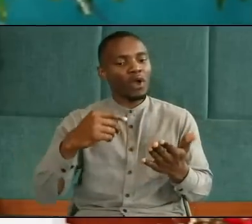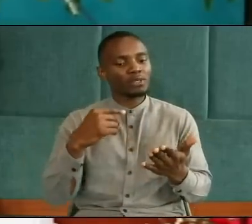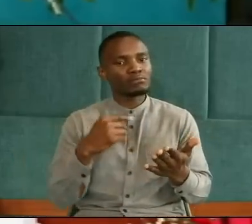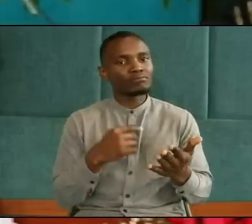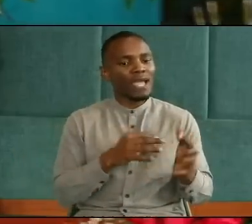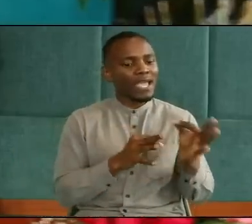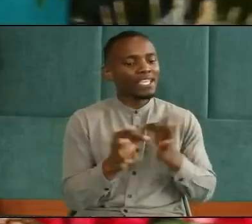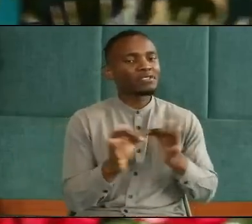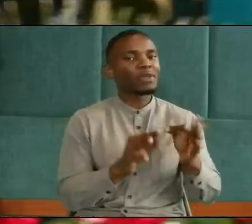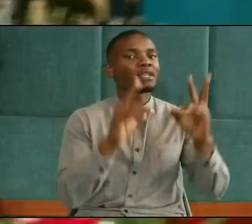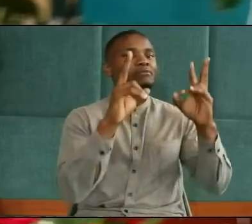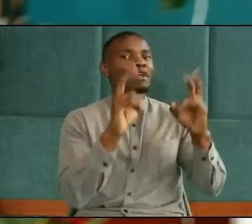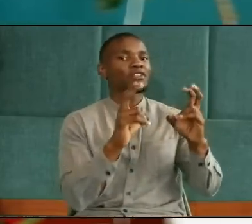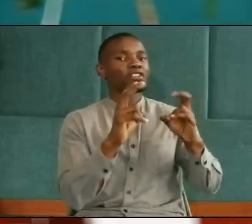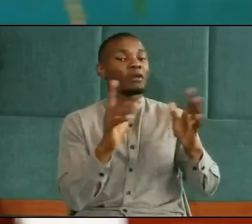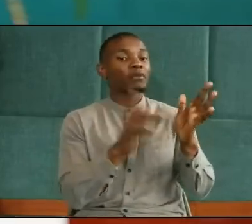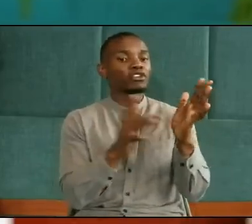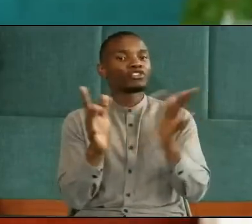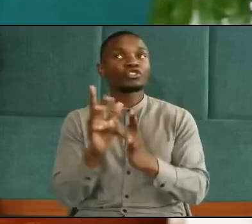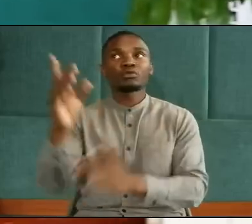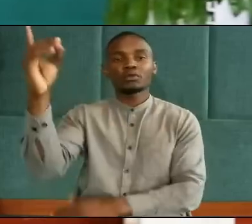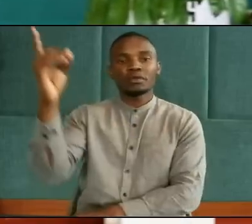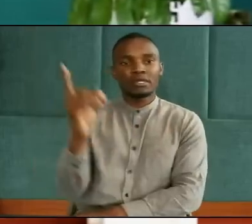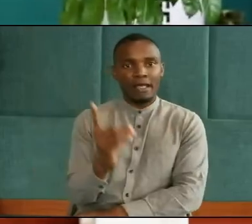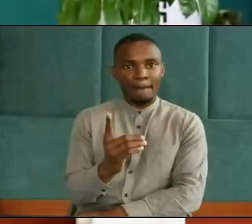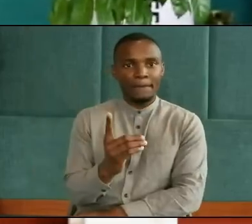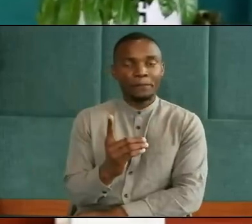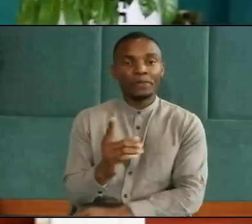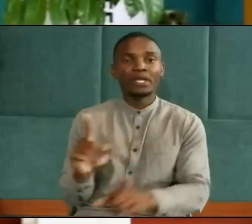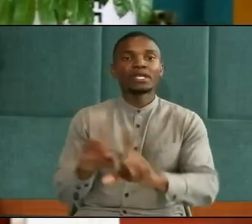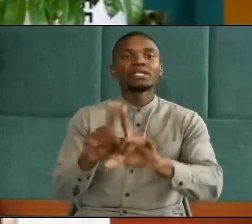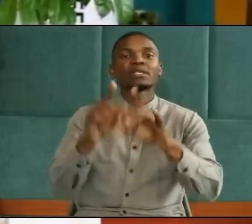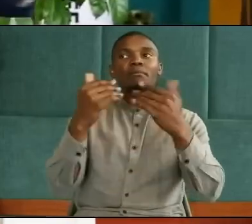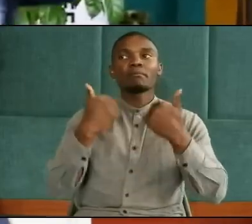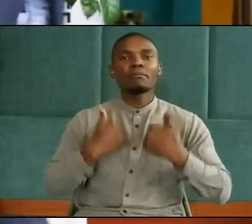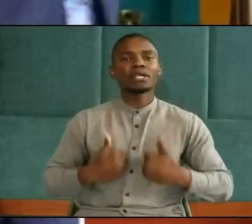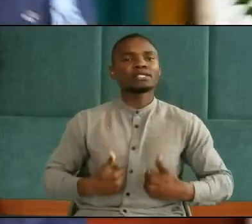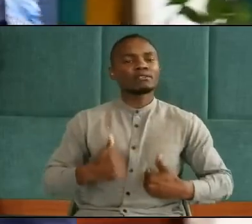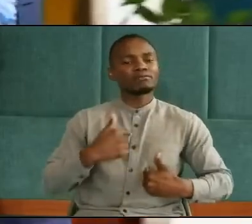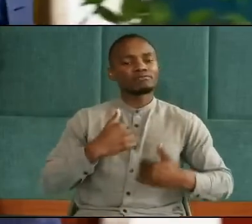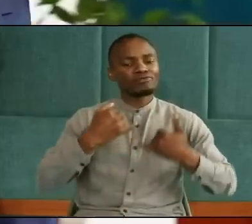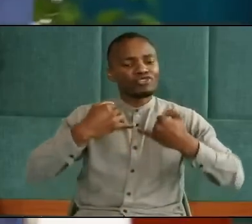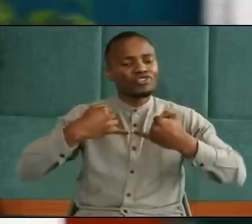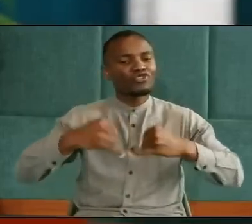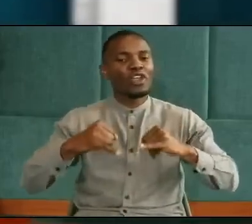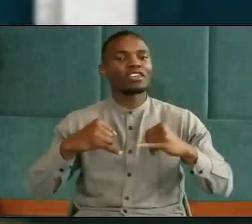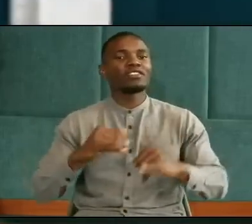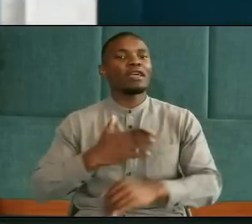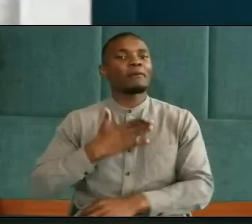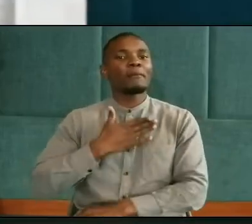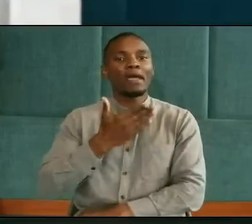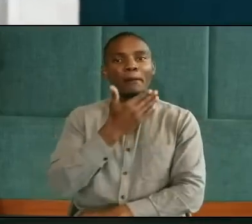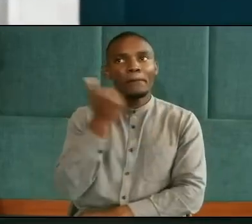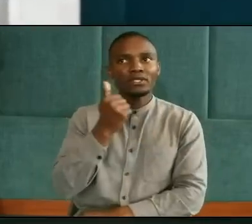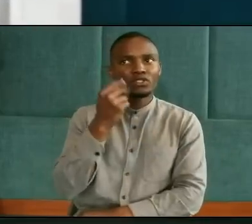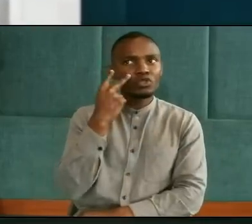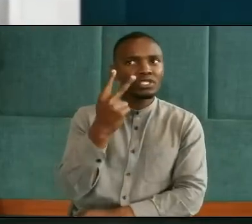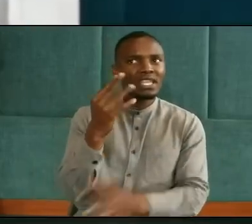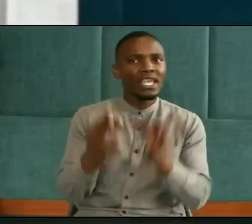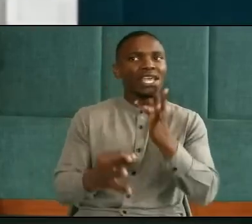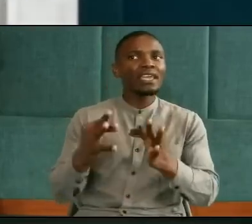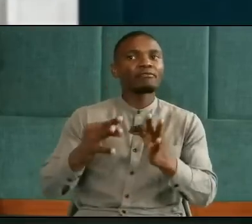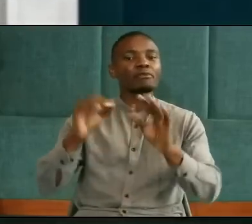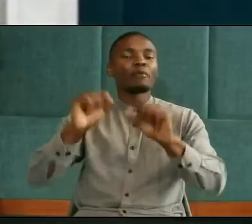theme, Jesus is coming. And I am trying my best to see if I can